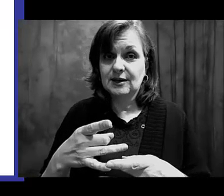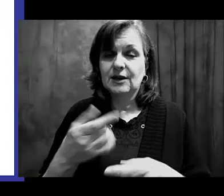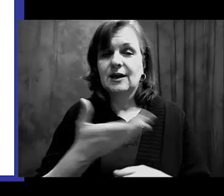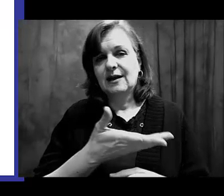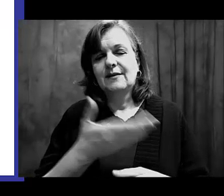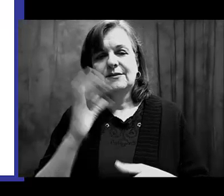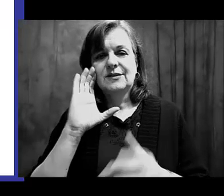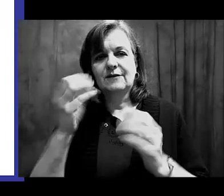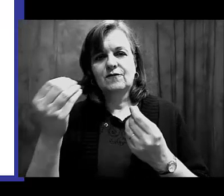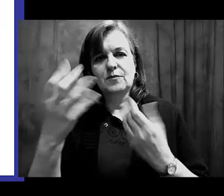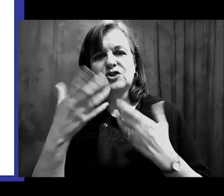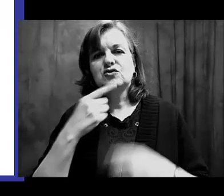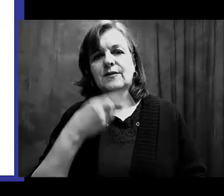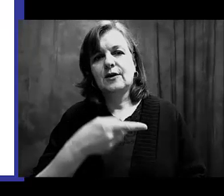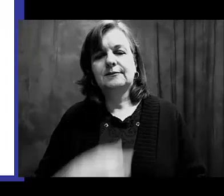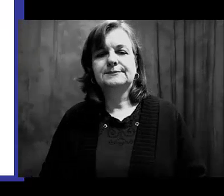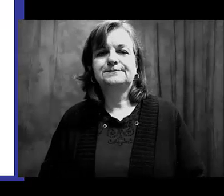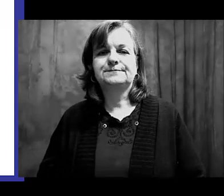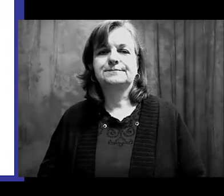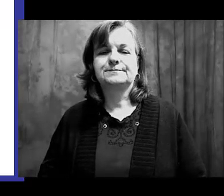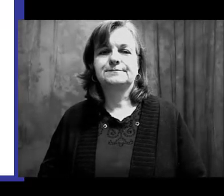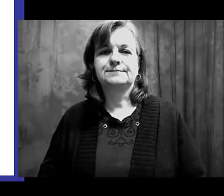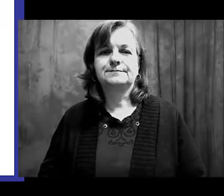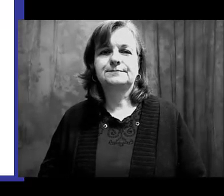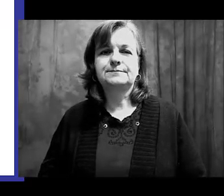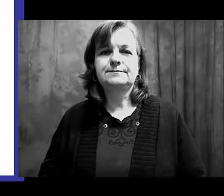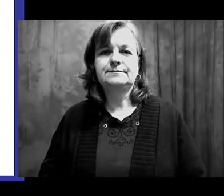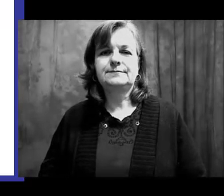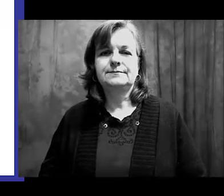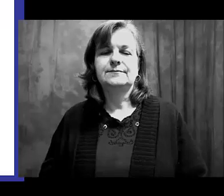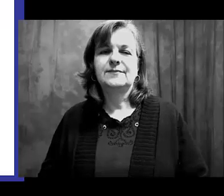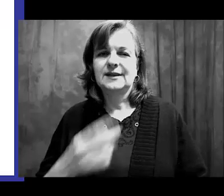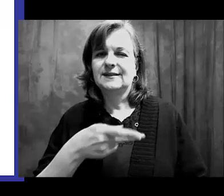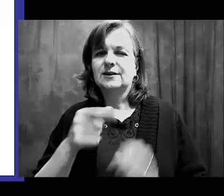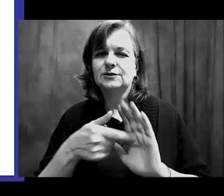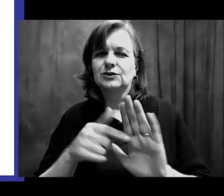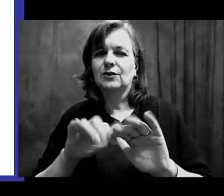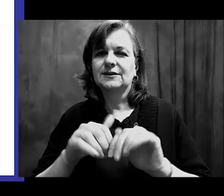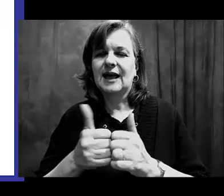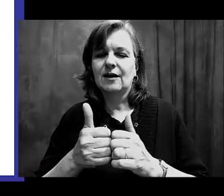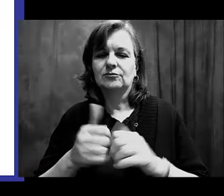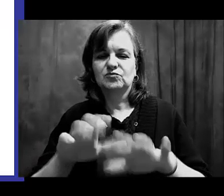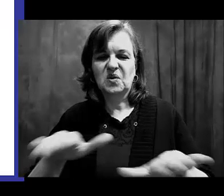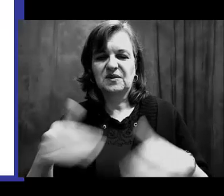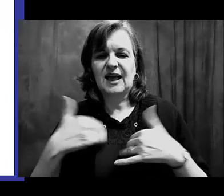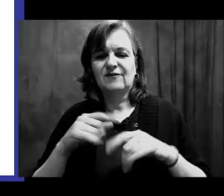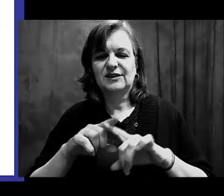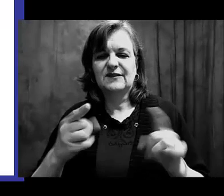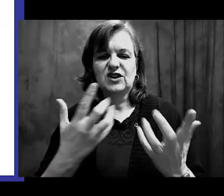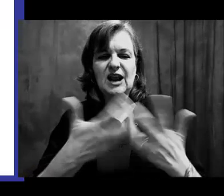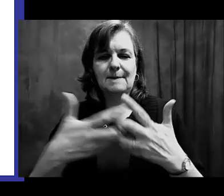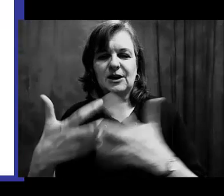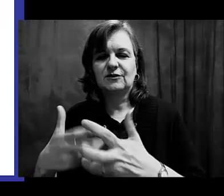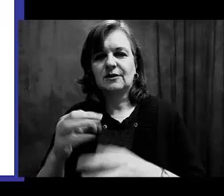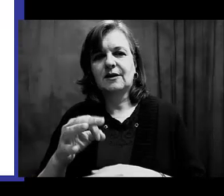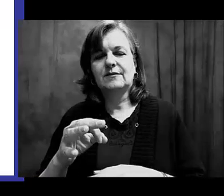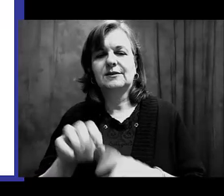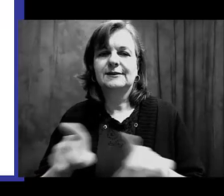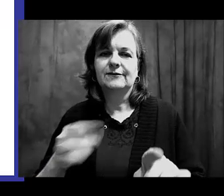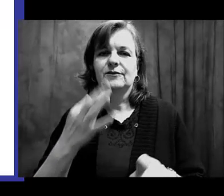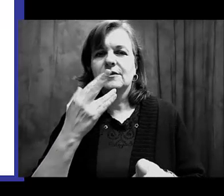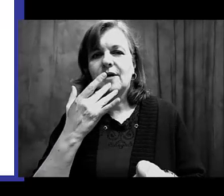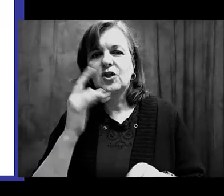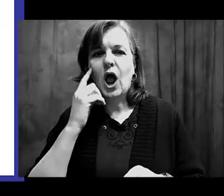you to consider, and how you would get different combinations of offspring and different colored eye